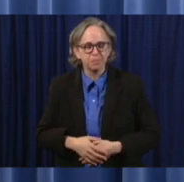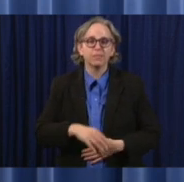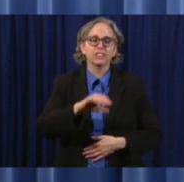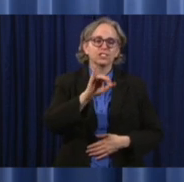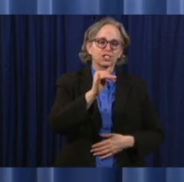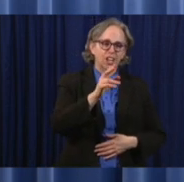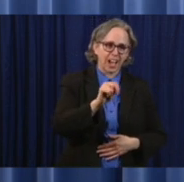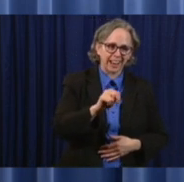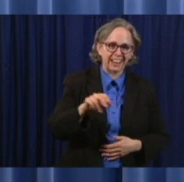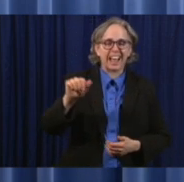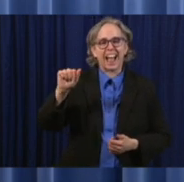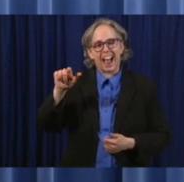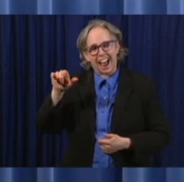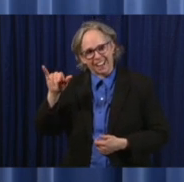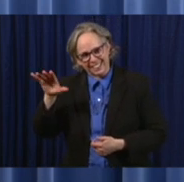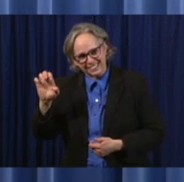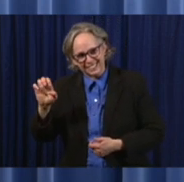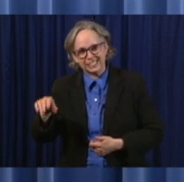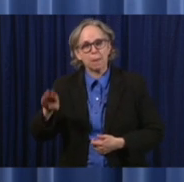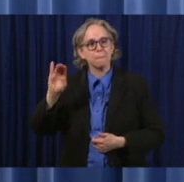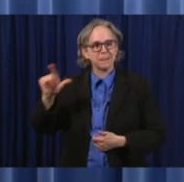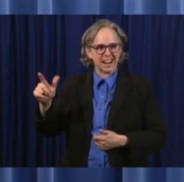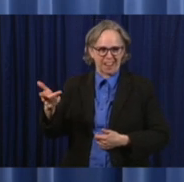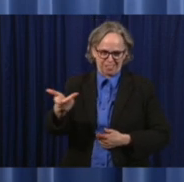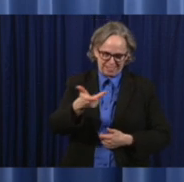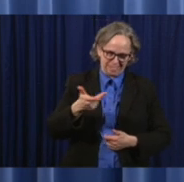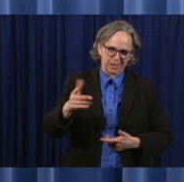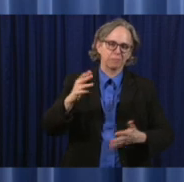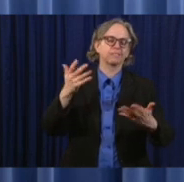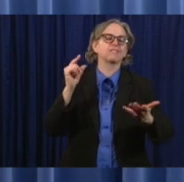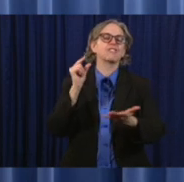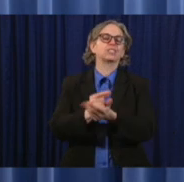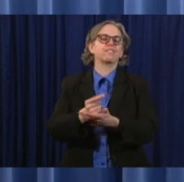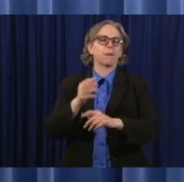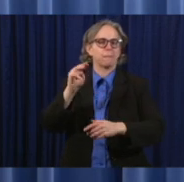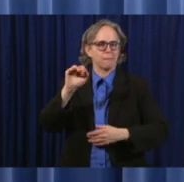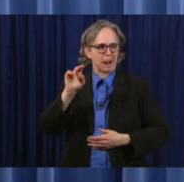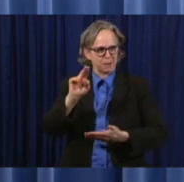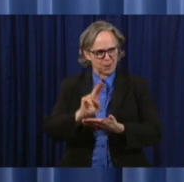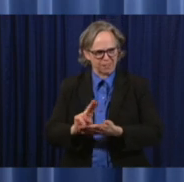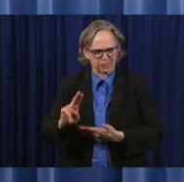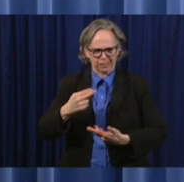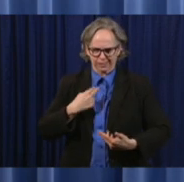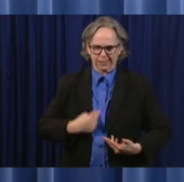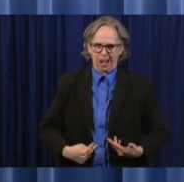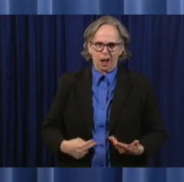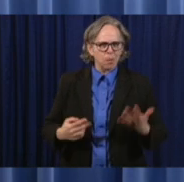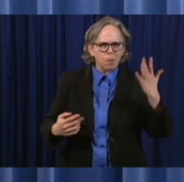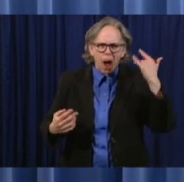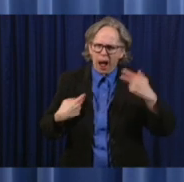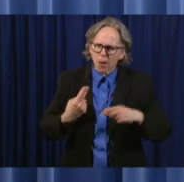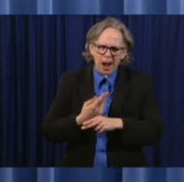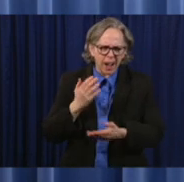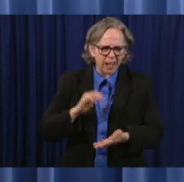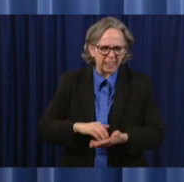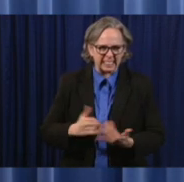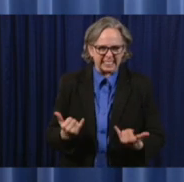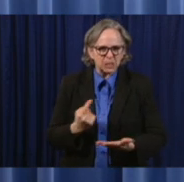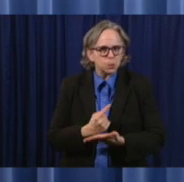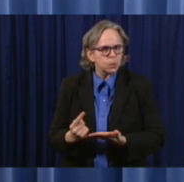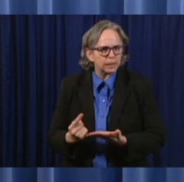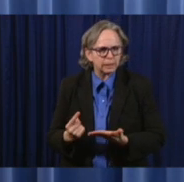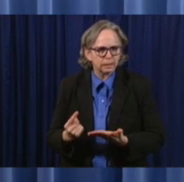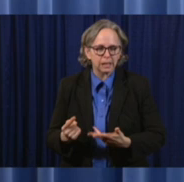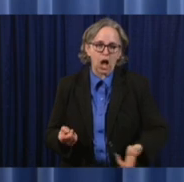well. I'm wearing it because this weekend we have three of our grandsons who are graduating